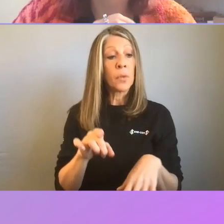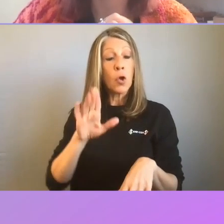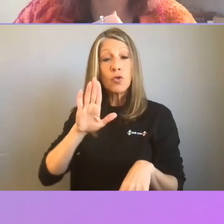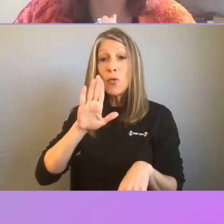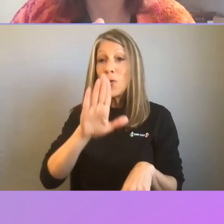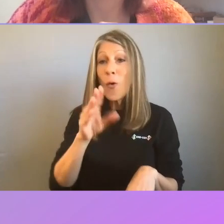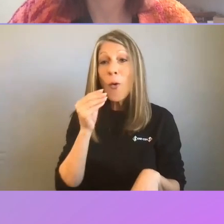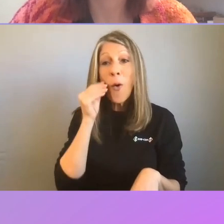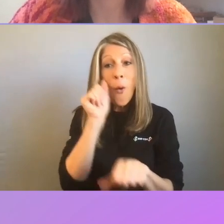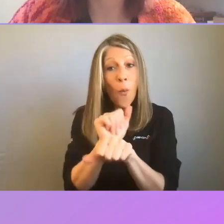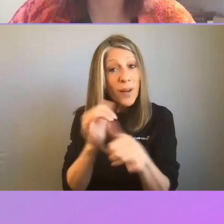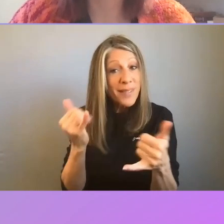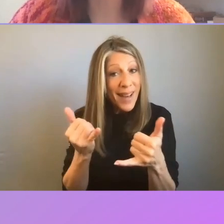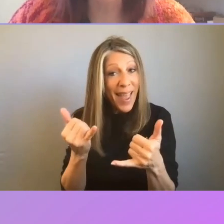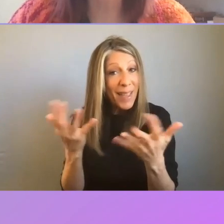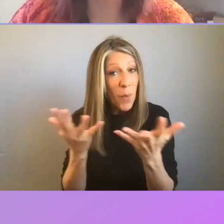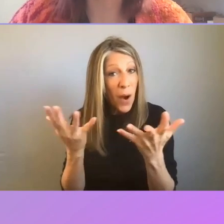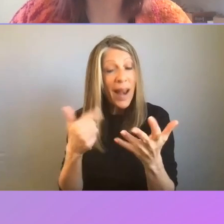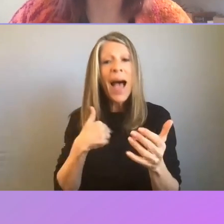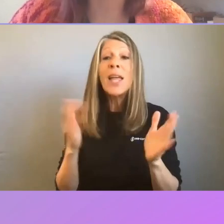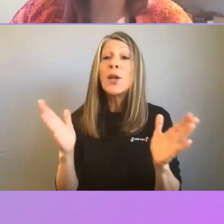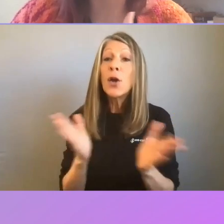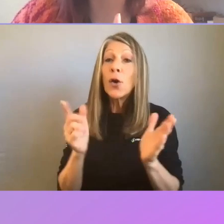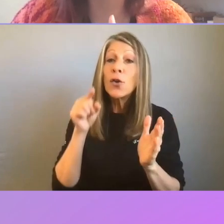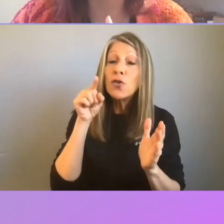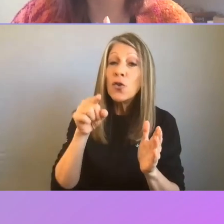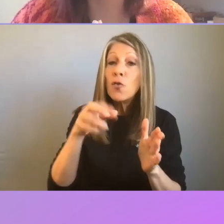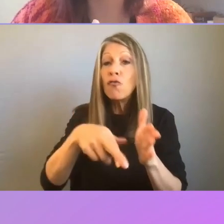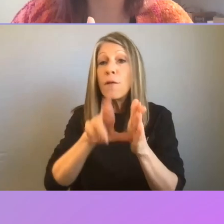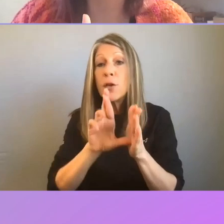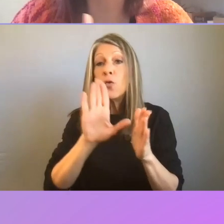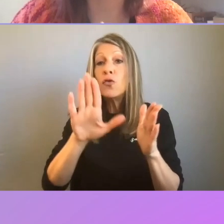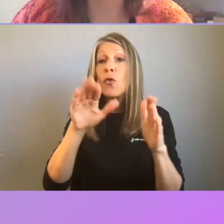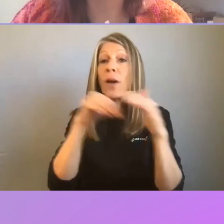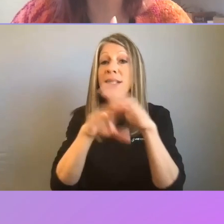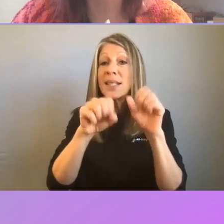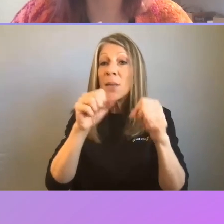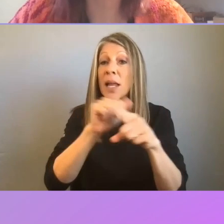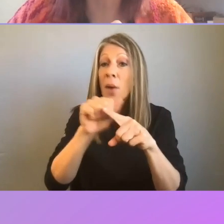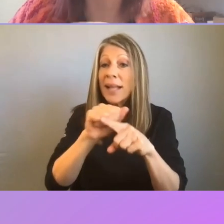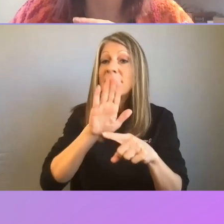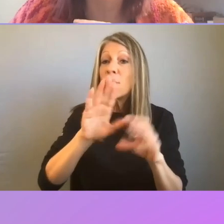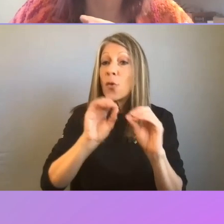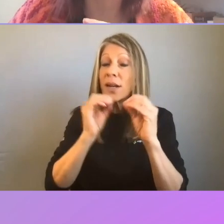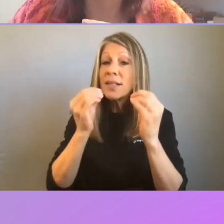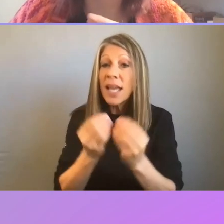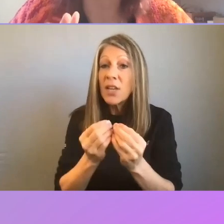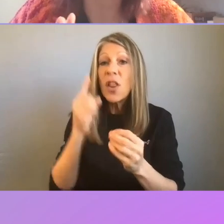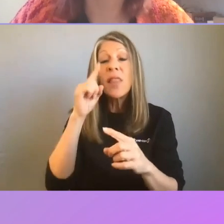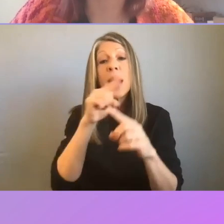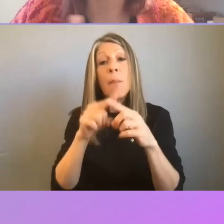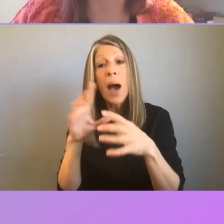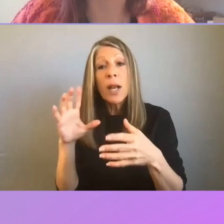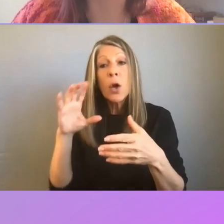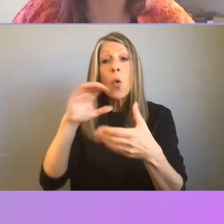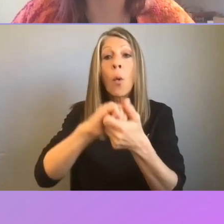homework today, I encourage you to review your accessibility practice at your organization and think about incorporating